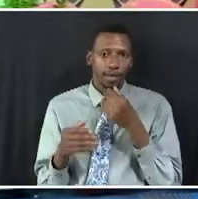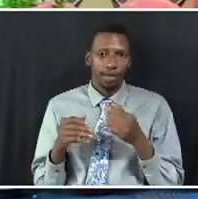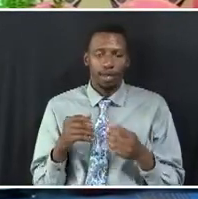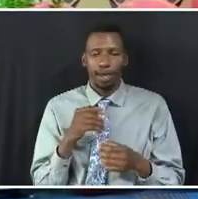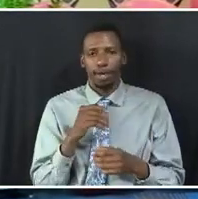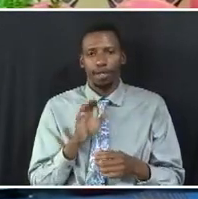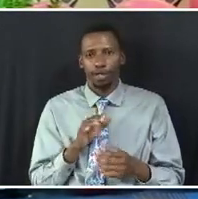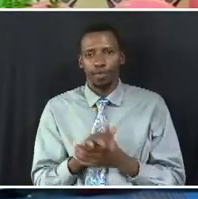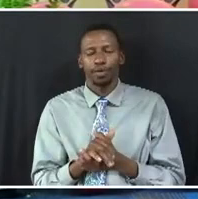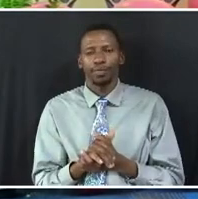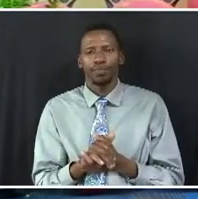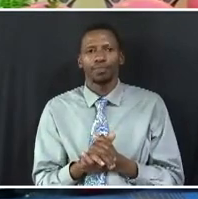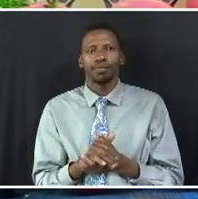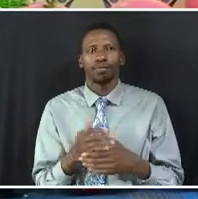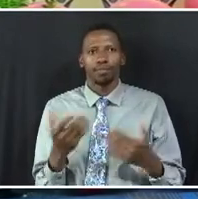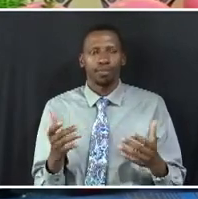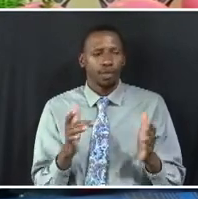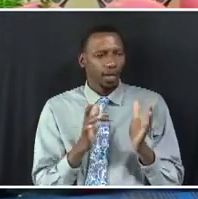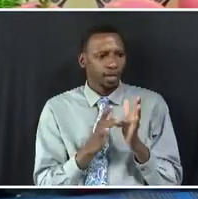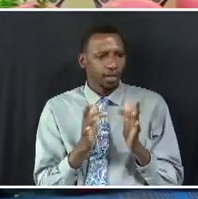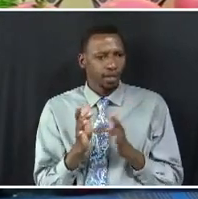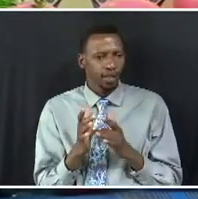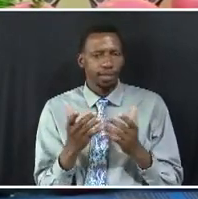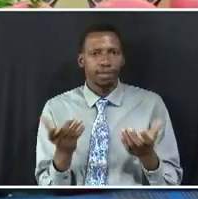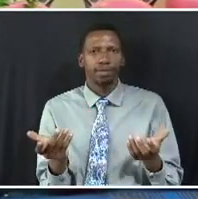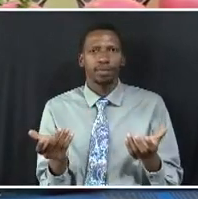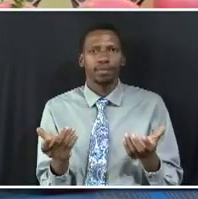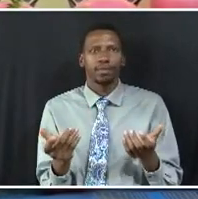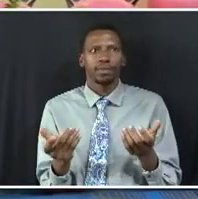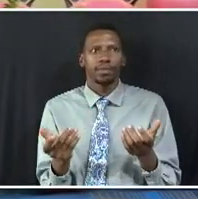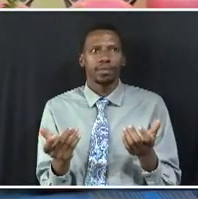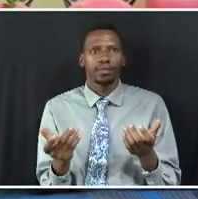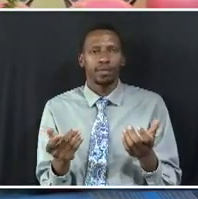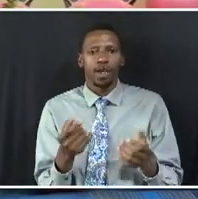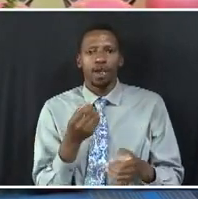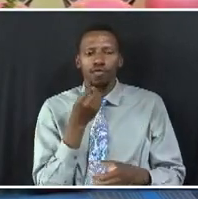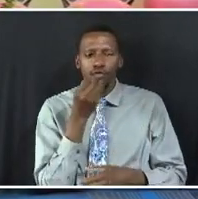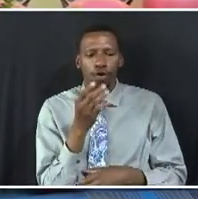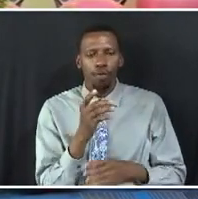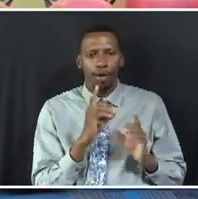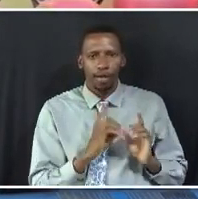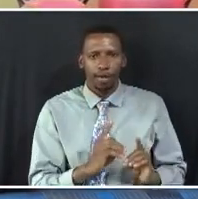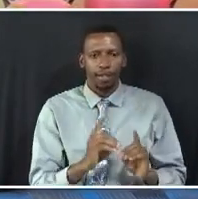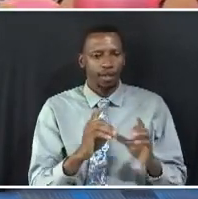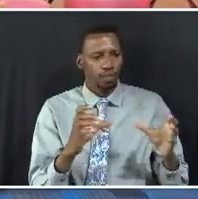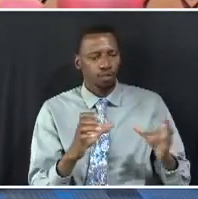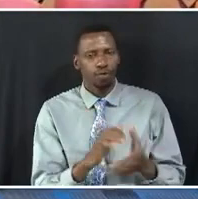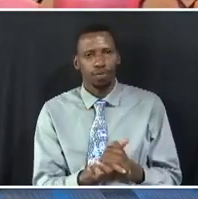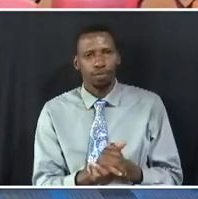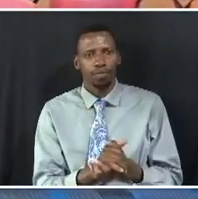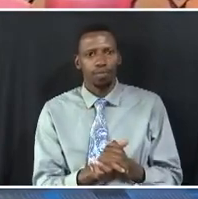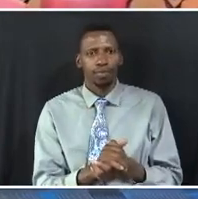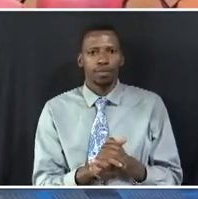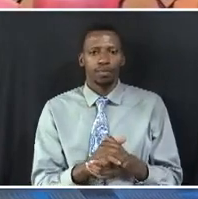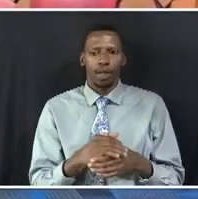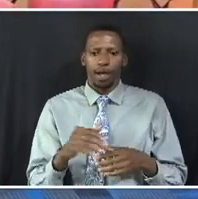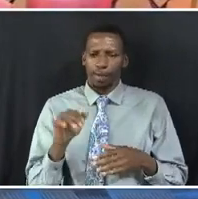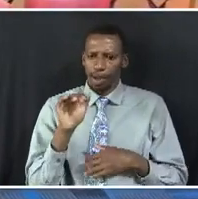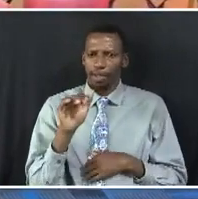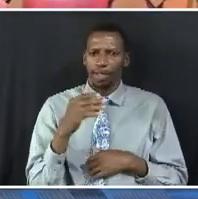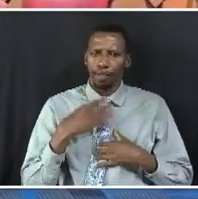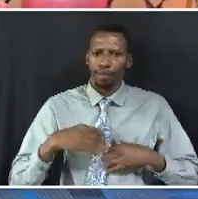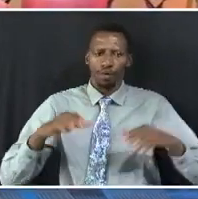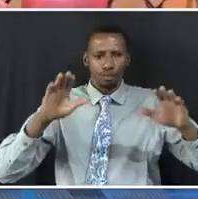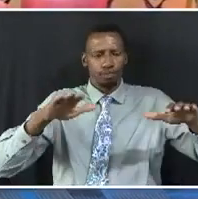and so Jesus tells the disciples, can you let the people sit down?